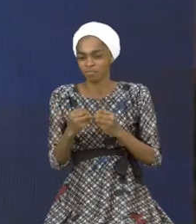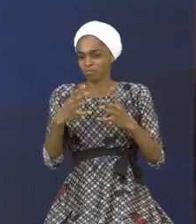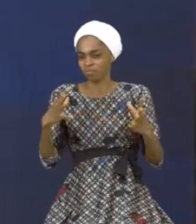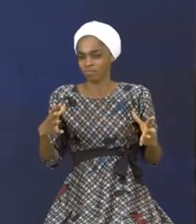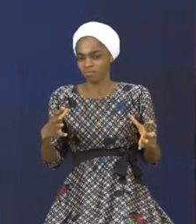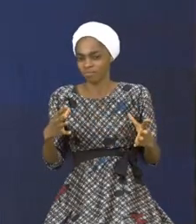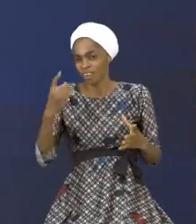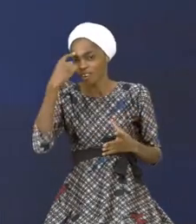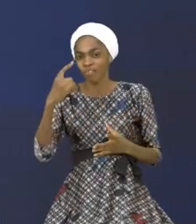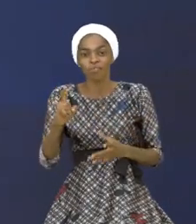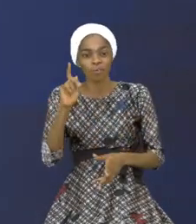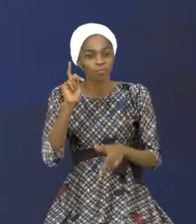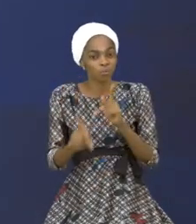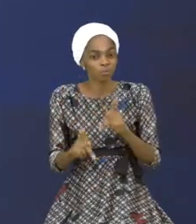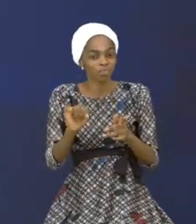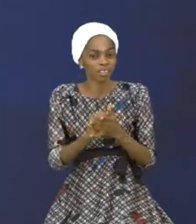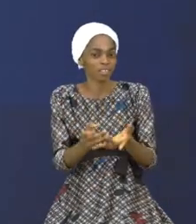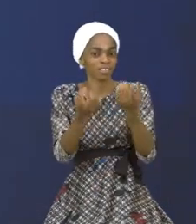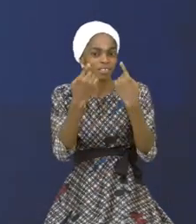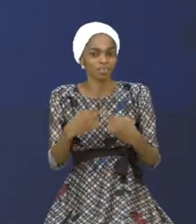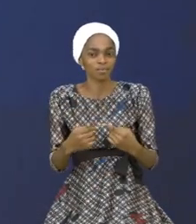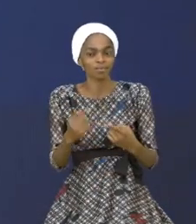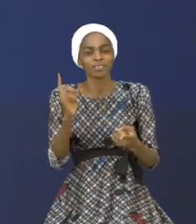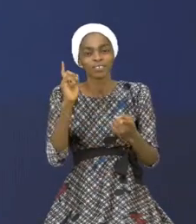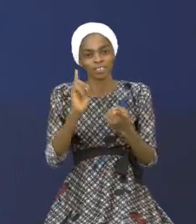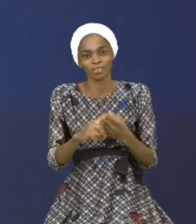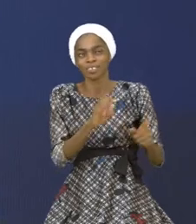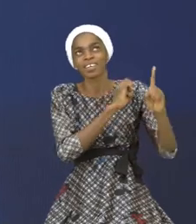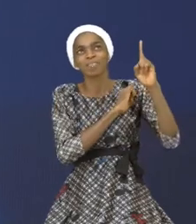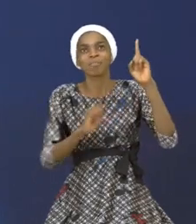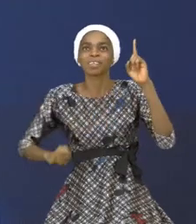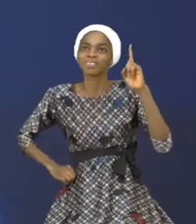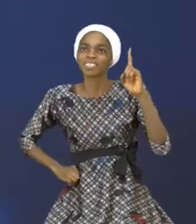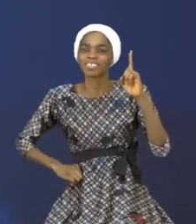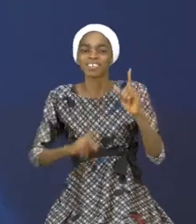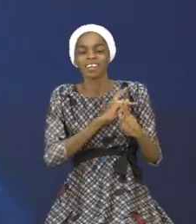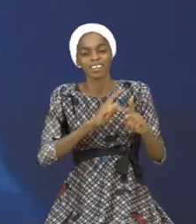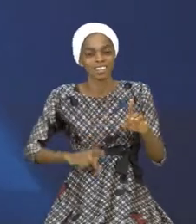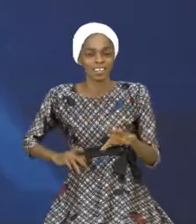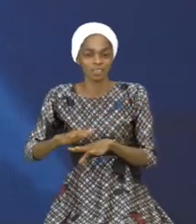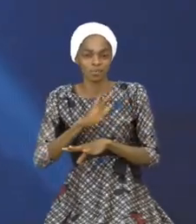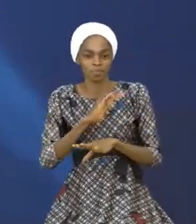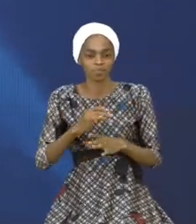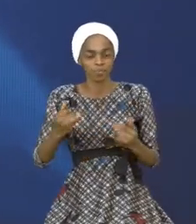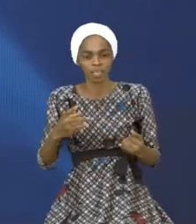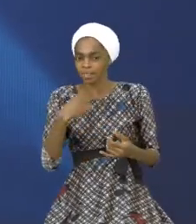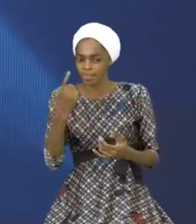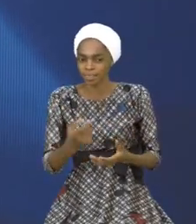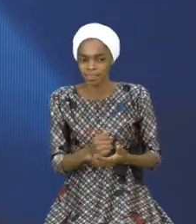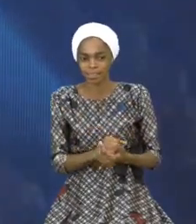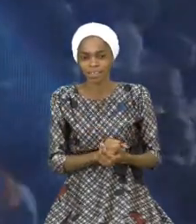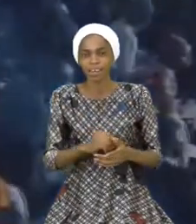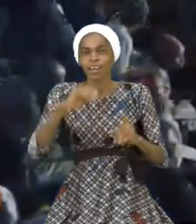for those who come to Emmanuel's kingdom. And now it says, it